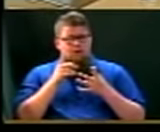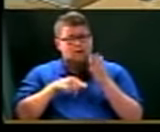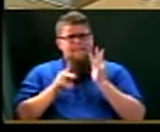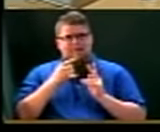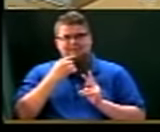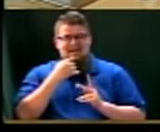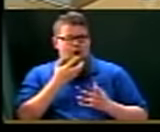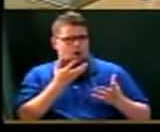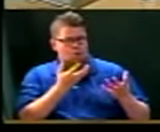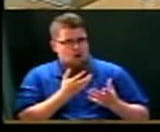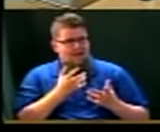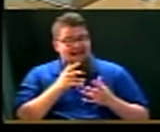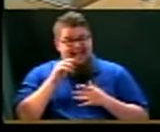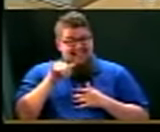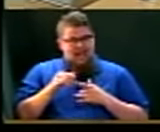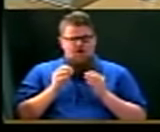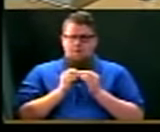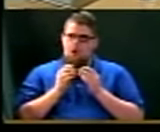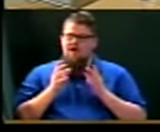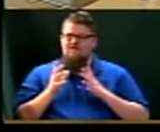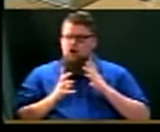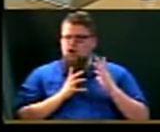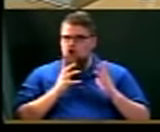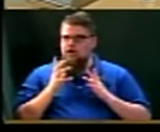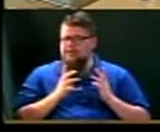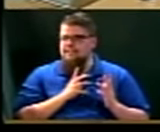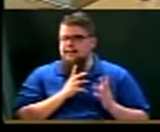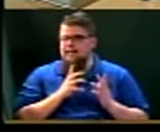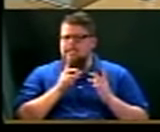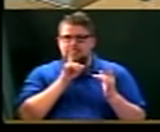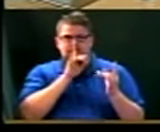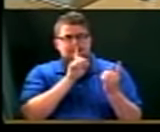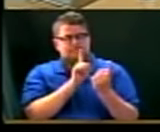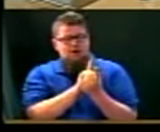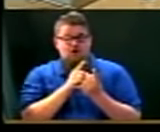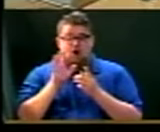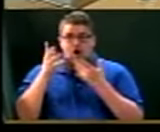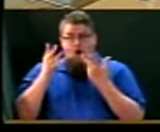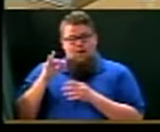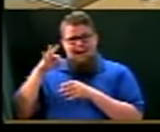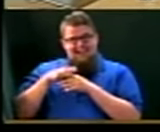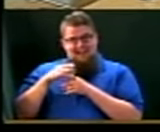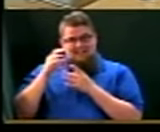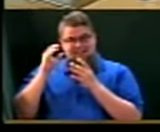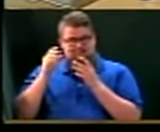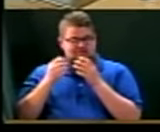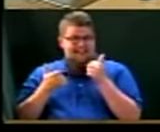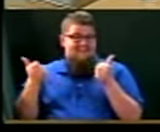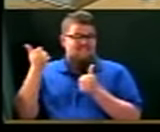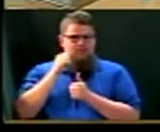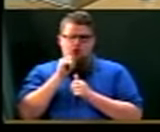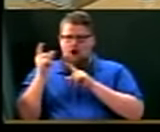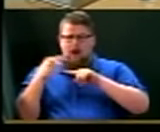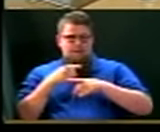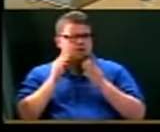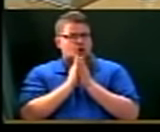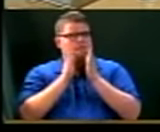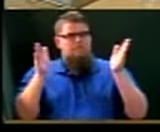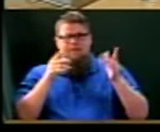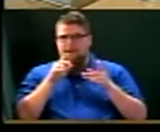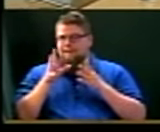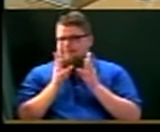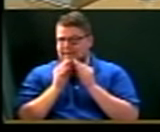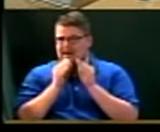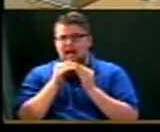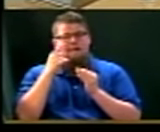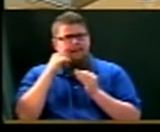It was more a courtesy to speak to elected officials who often don't come to public meetings